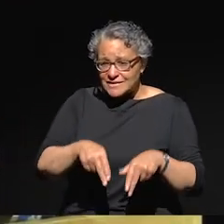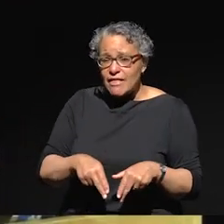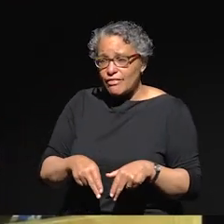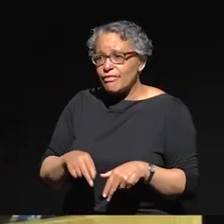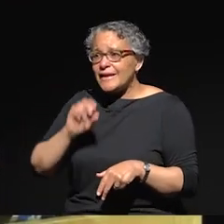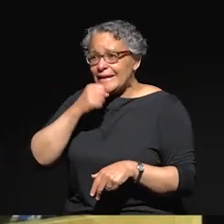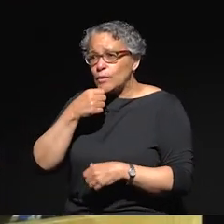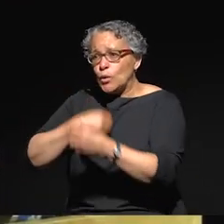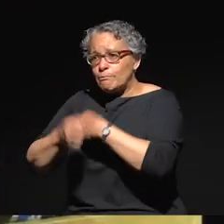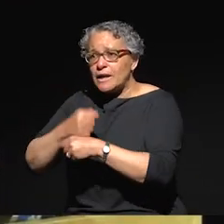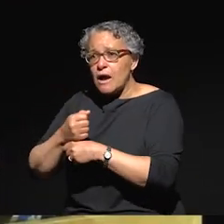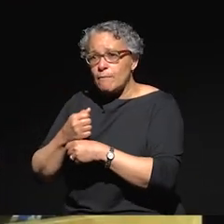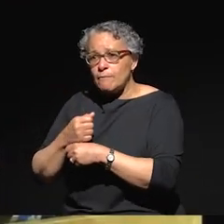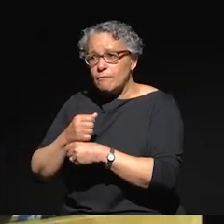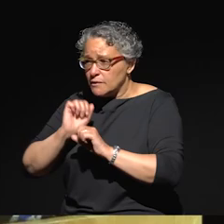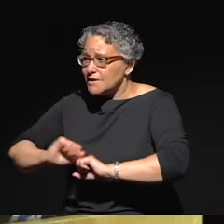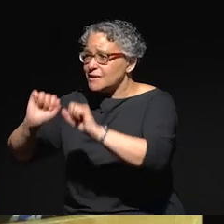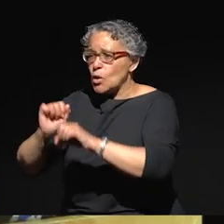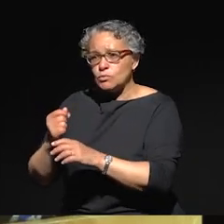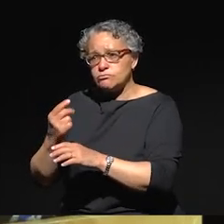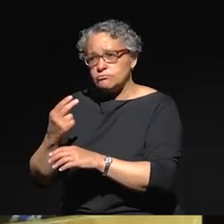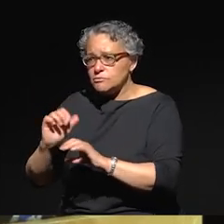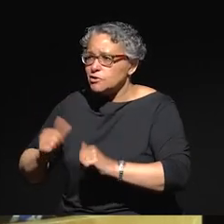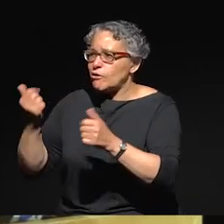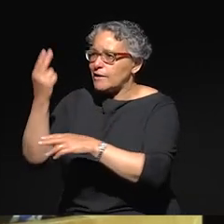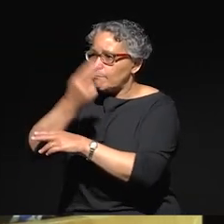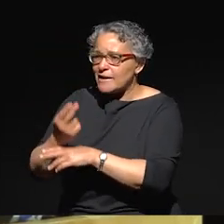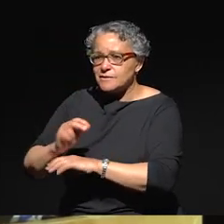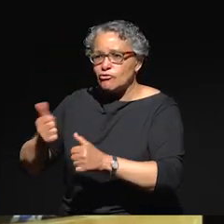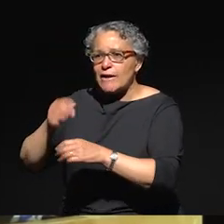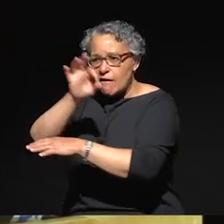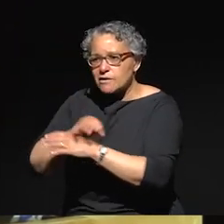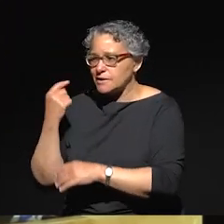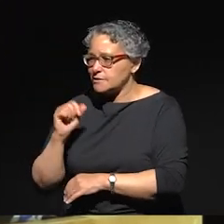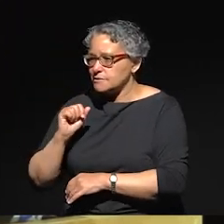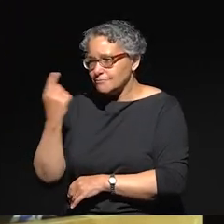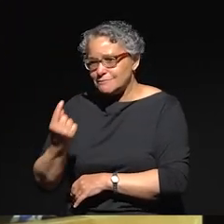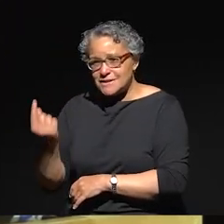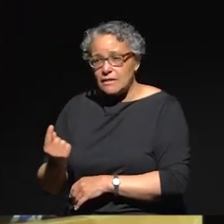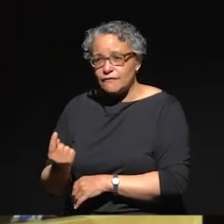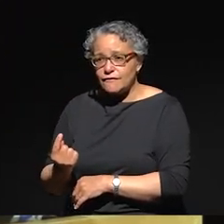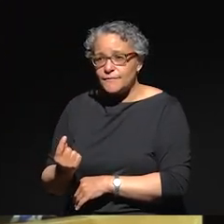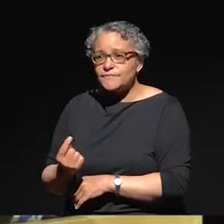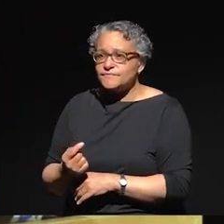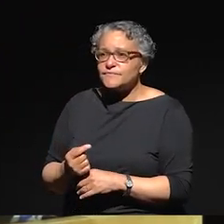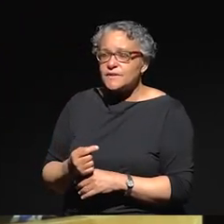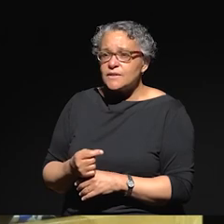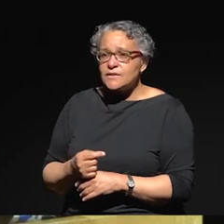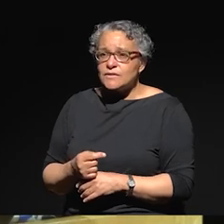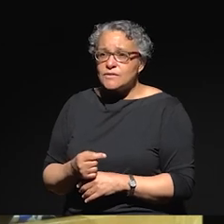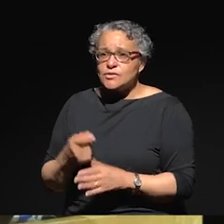death, he would go on to become a great painter and architect in his own right. And you have that sense of him here. He's looking back to his master, who's